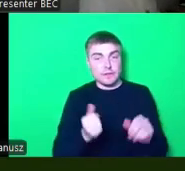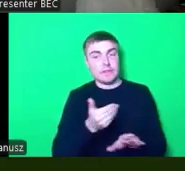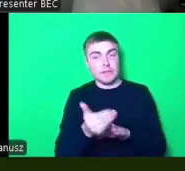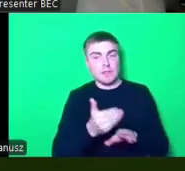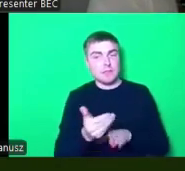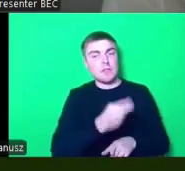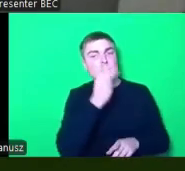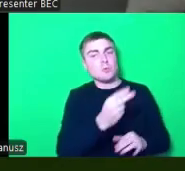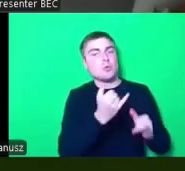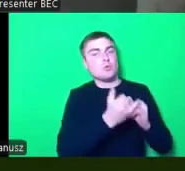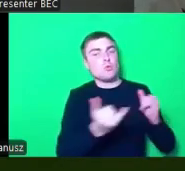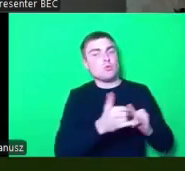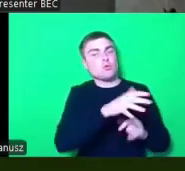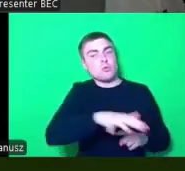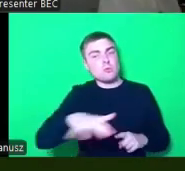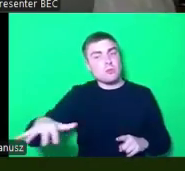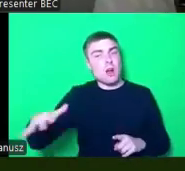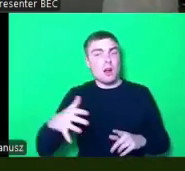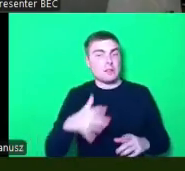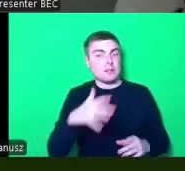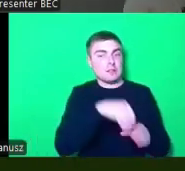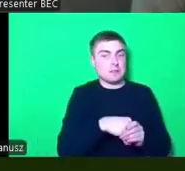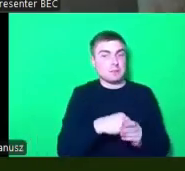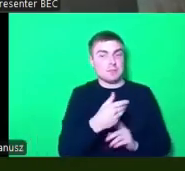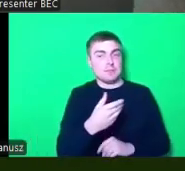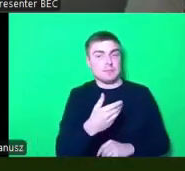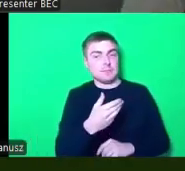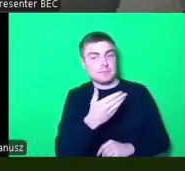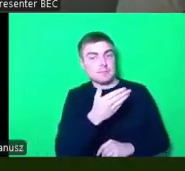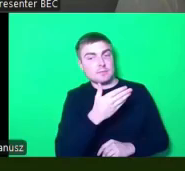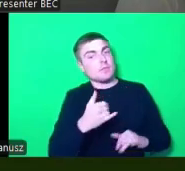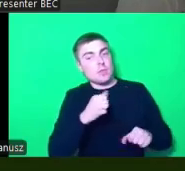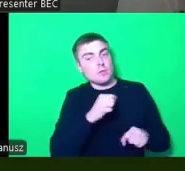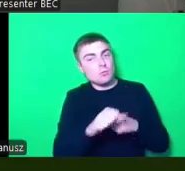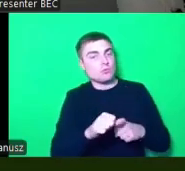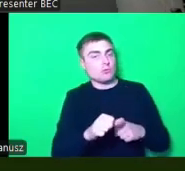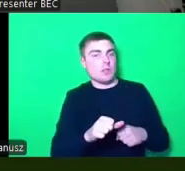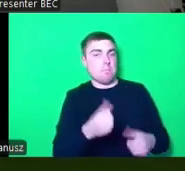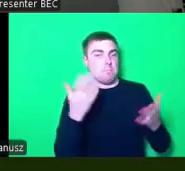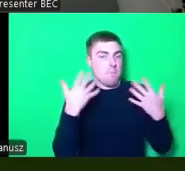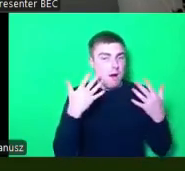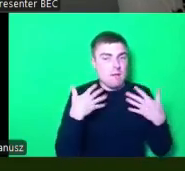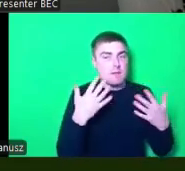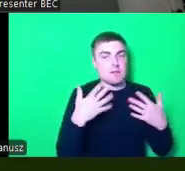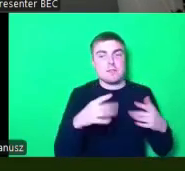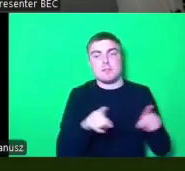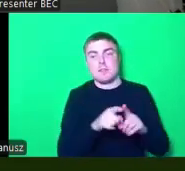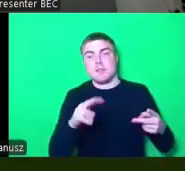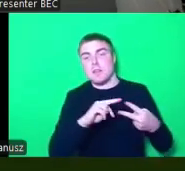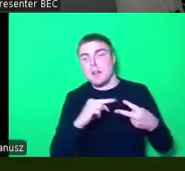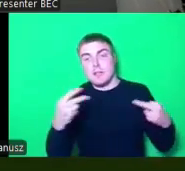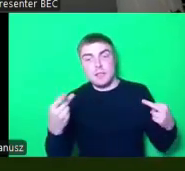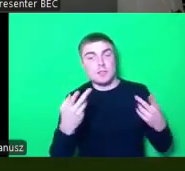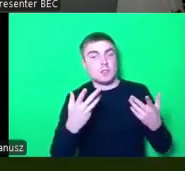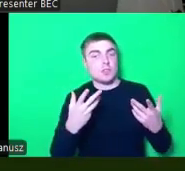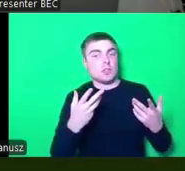areas, we have still our strict reserves. We have our genetic reserves, where we have the autochthonous material, which is